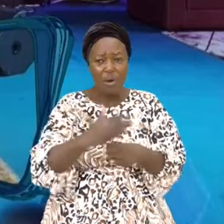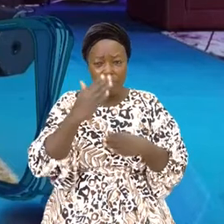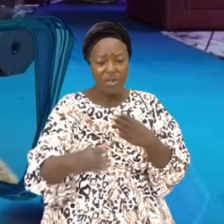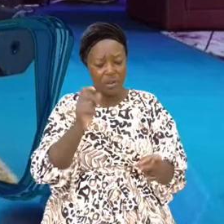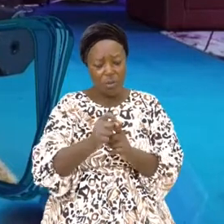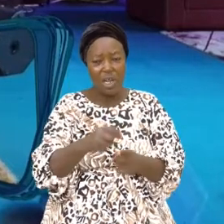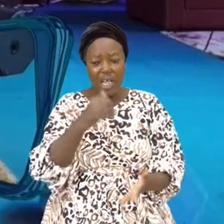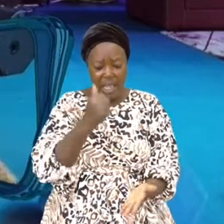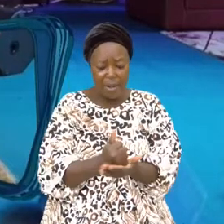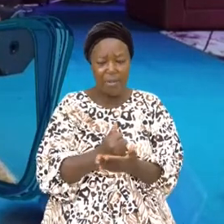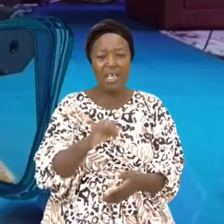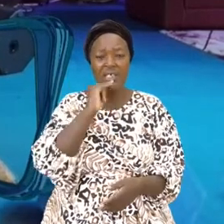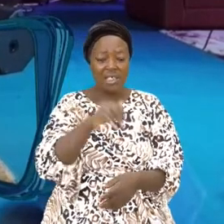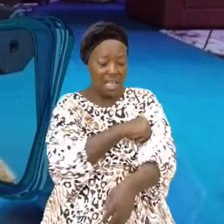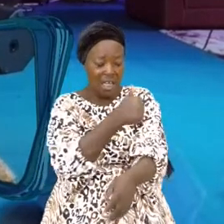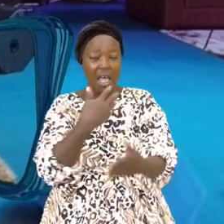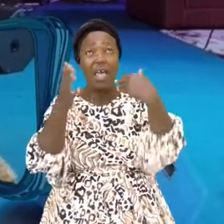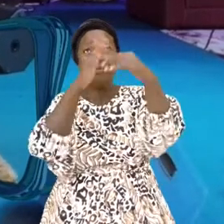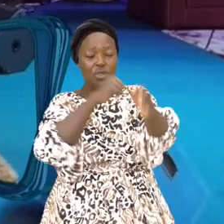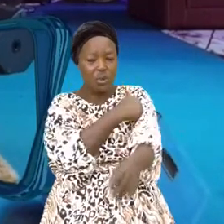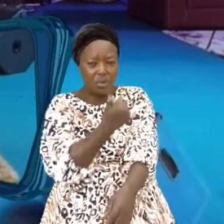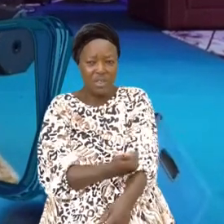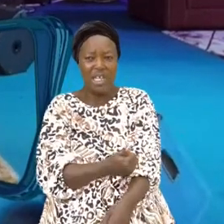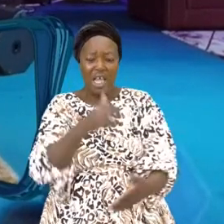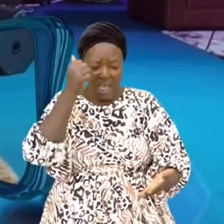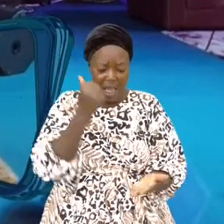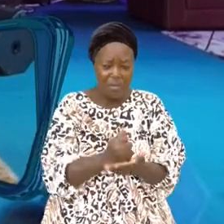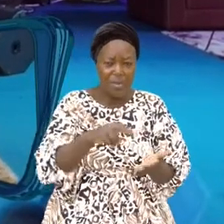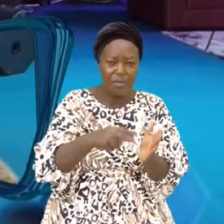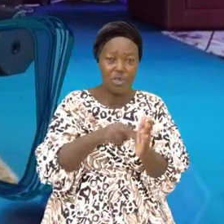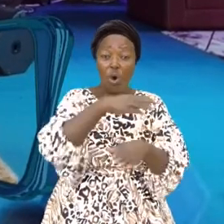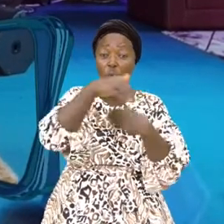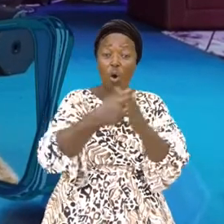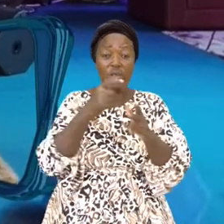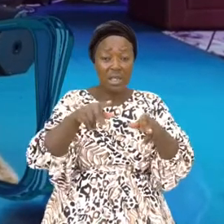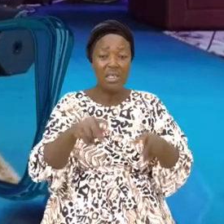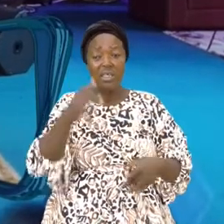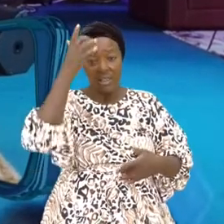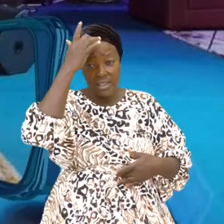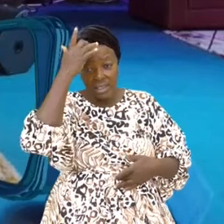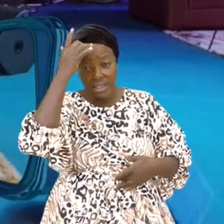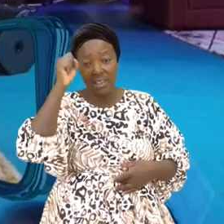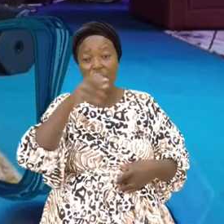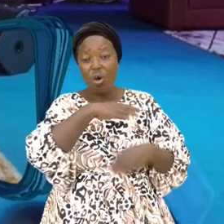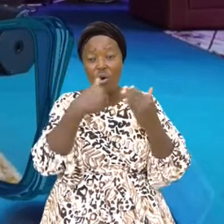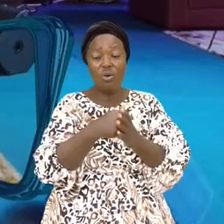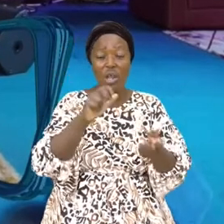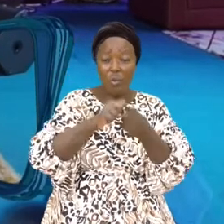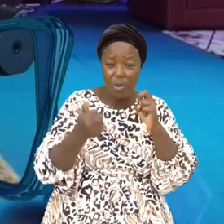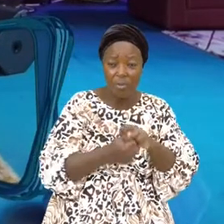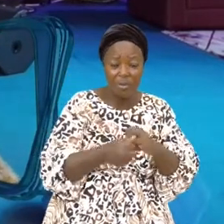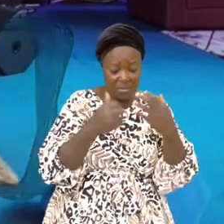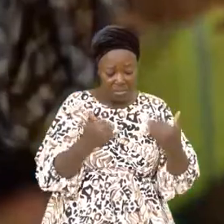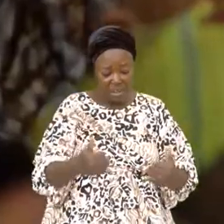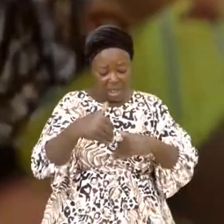heaven's authority. Amen means all the plagues, all the sicknesses tonight, they are